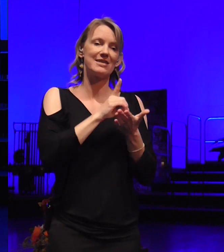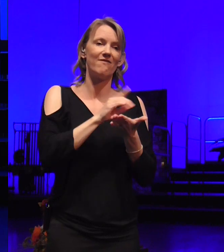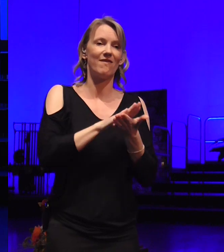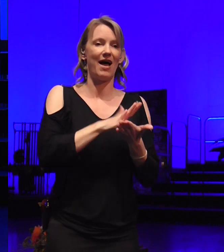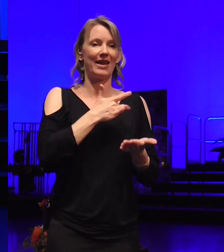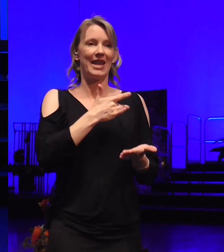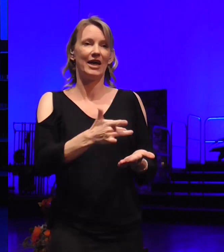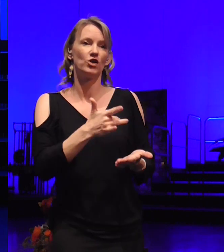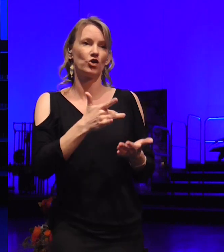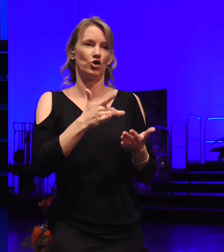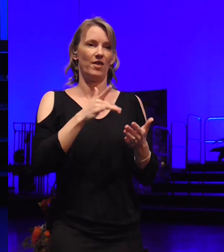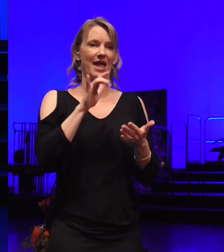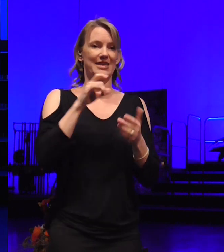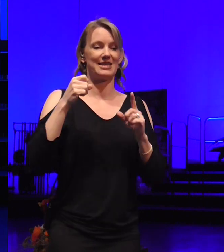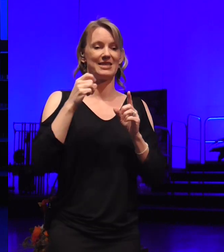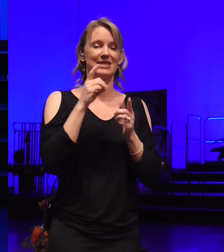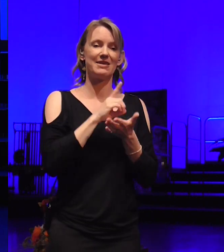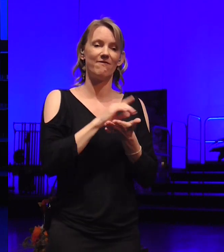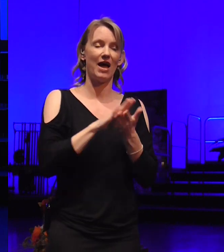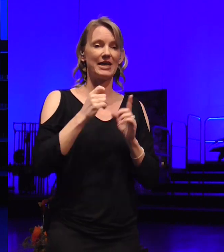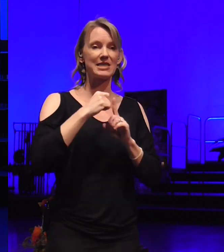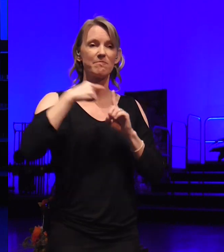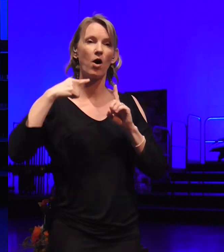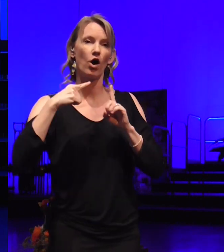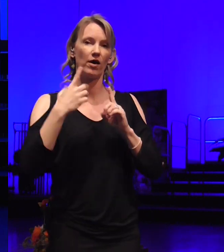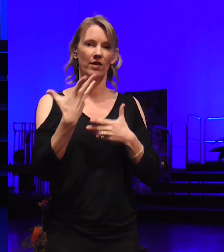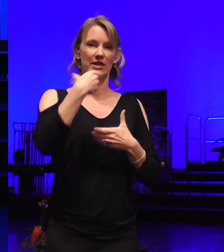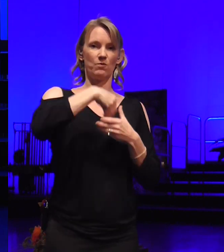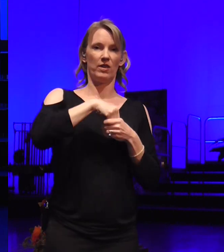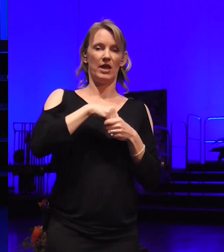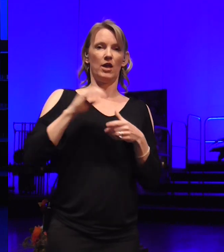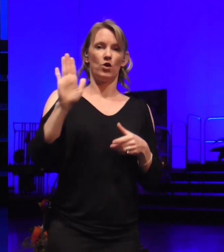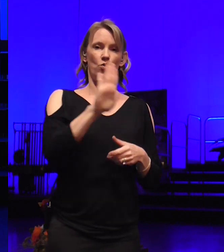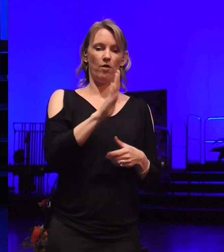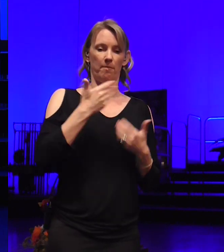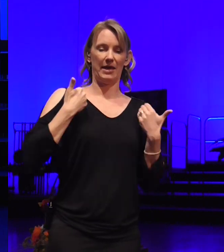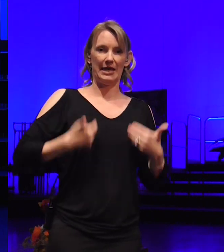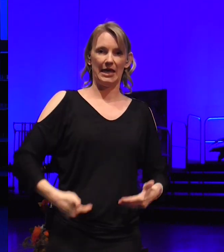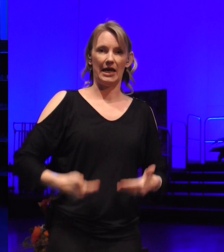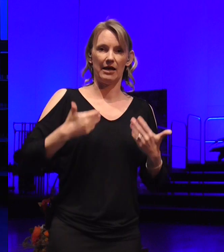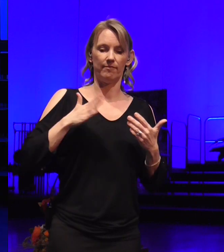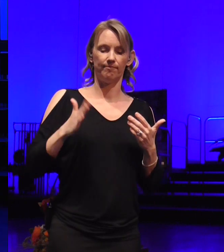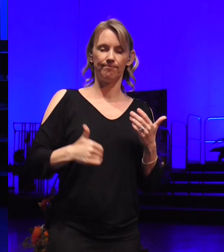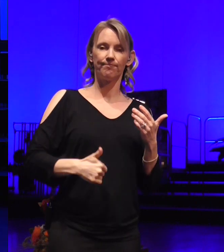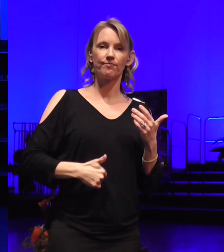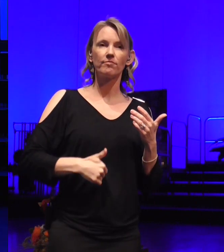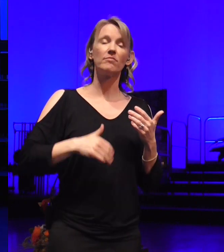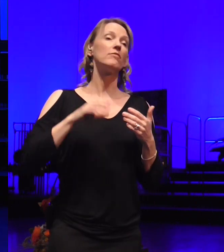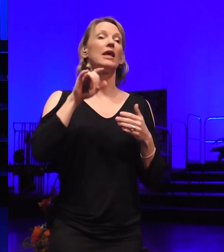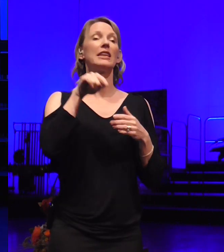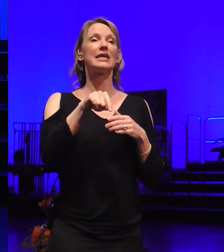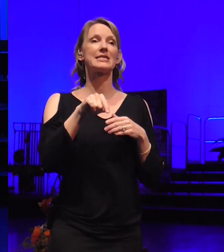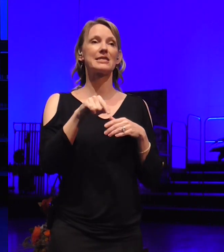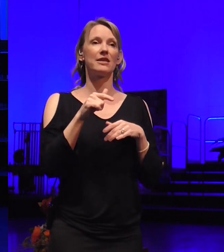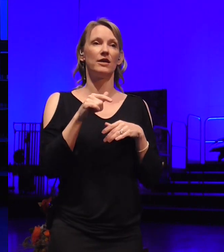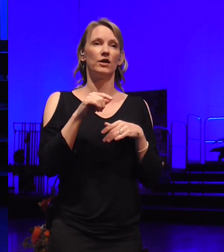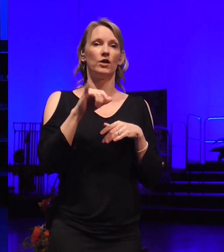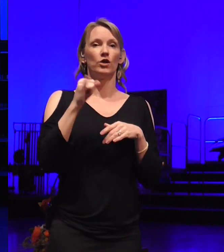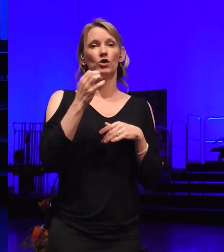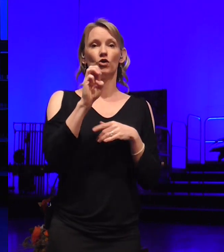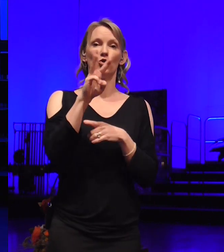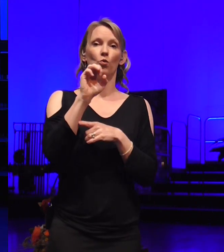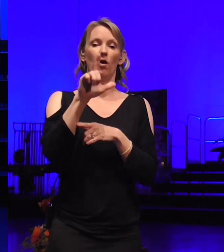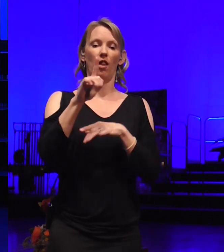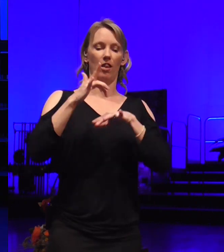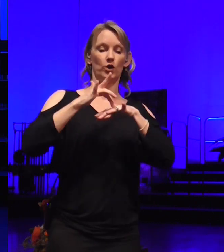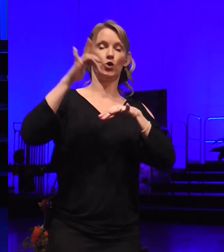nature, that divine spark that exists at the center of your being. And so this jewel, we